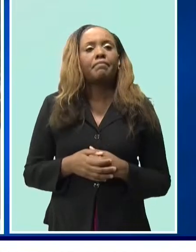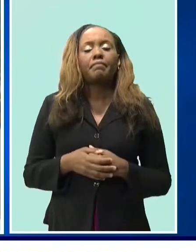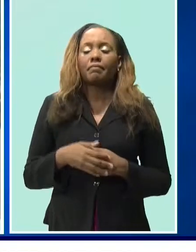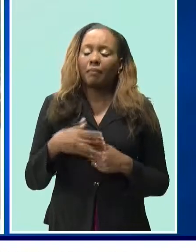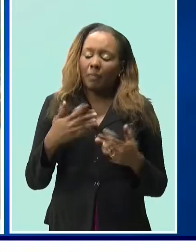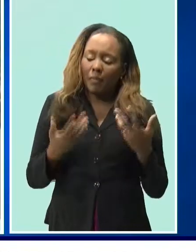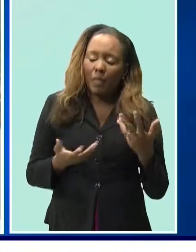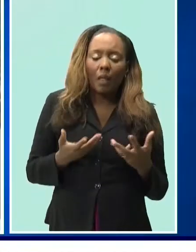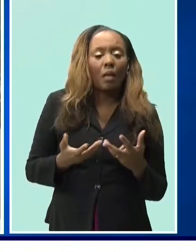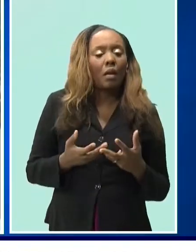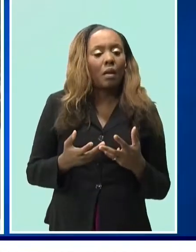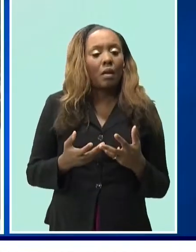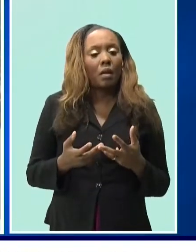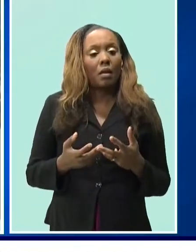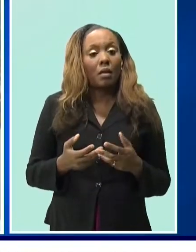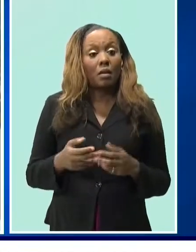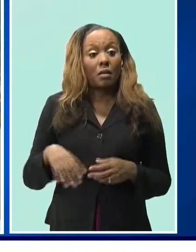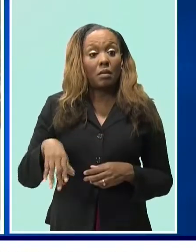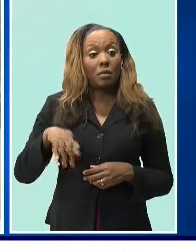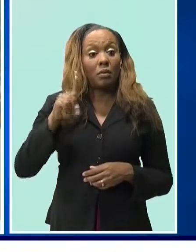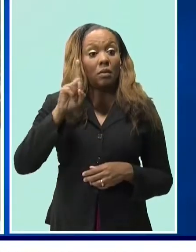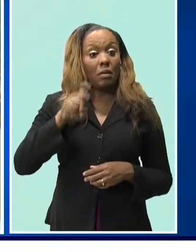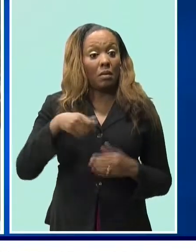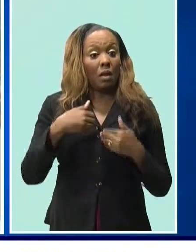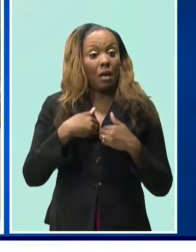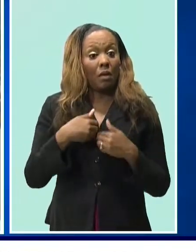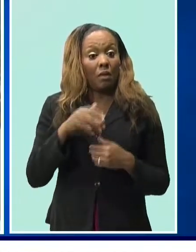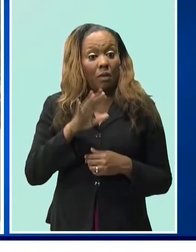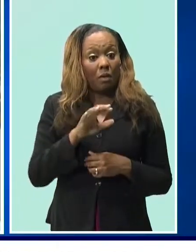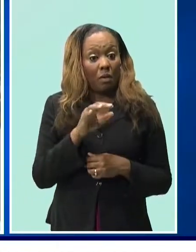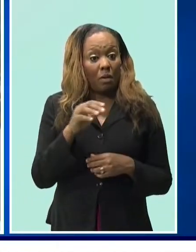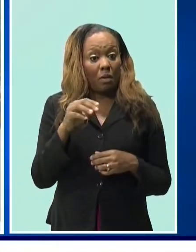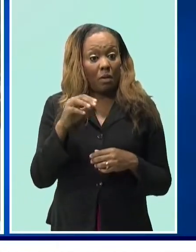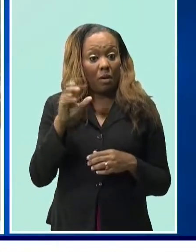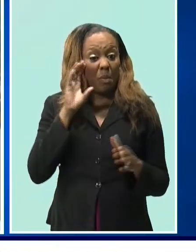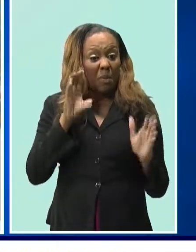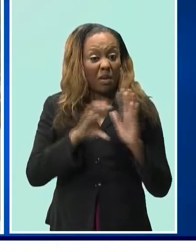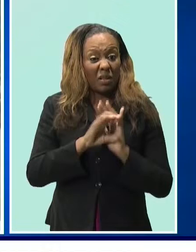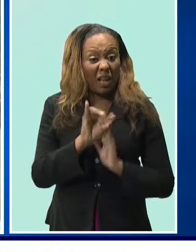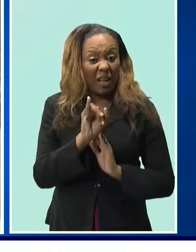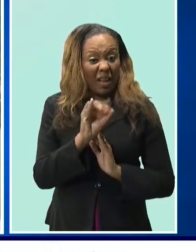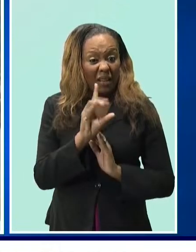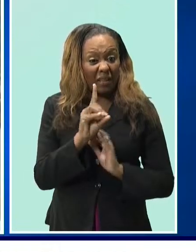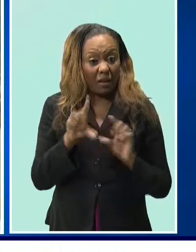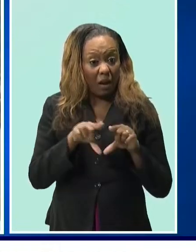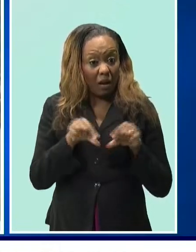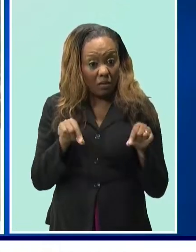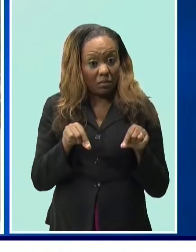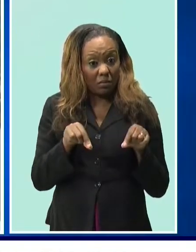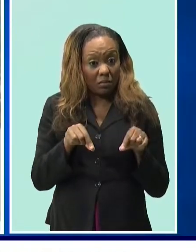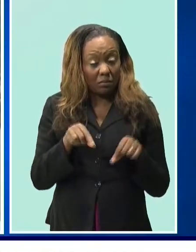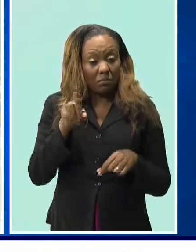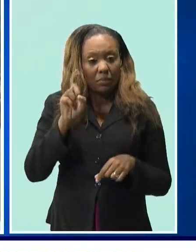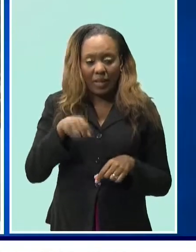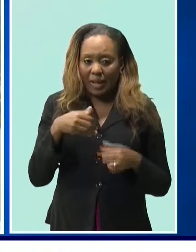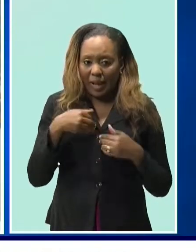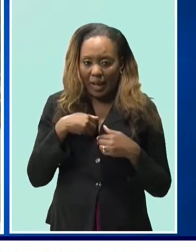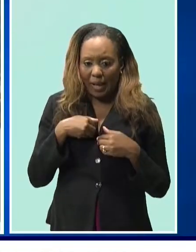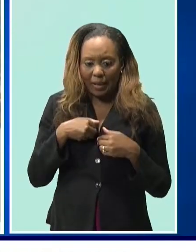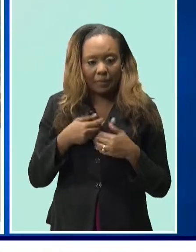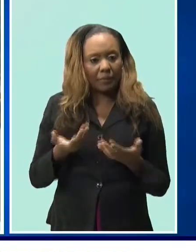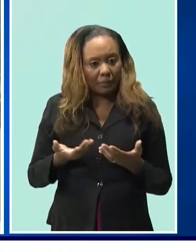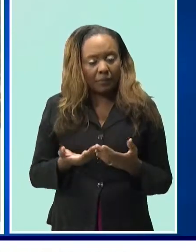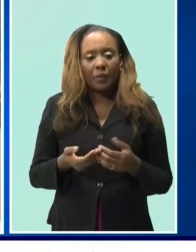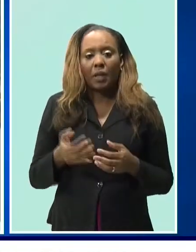the persons will be required to travel with a form of photo identification, which they will present at the business place, whether it